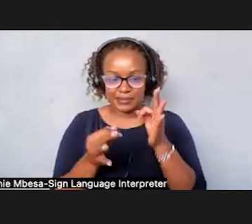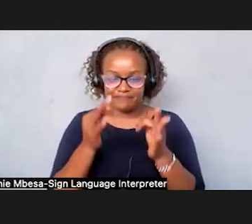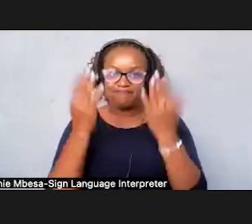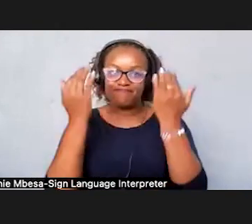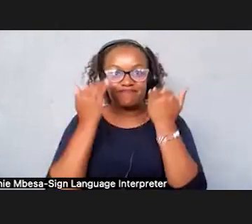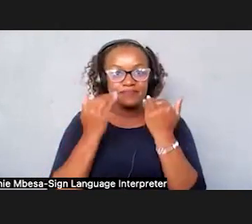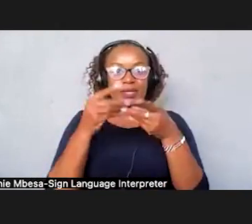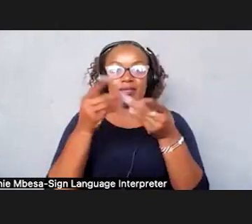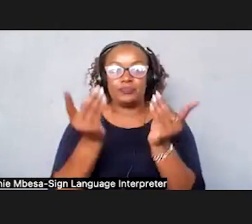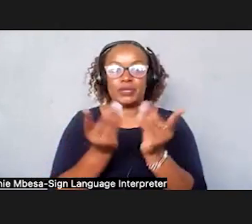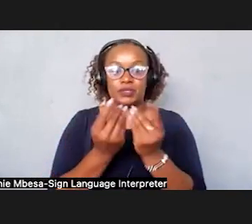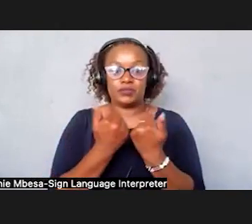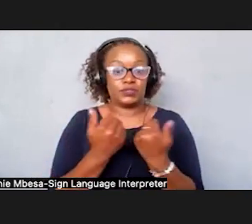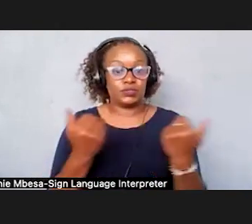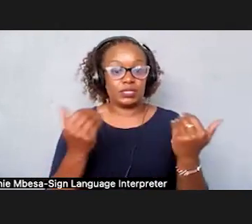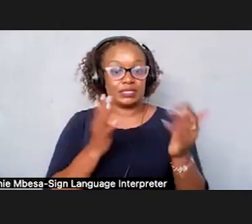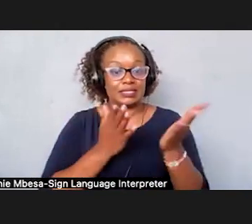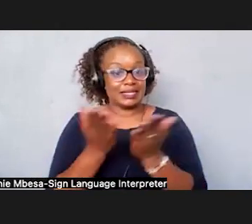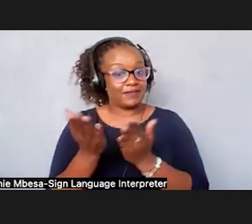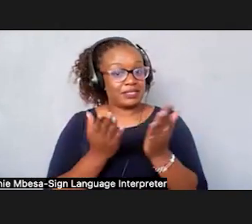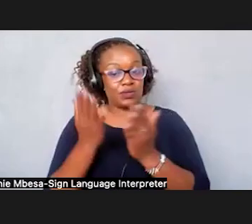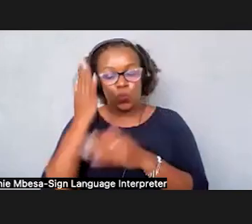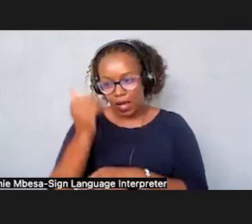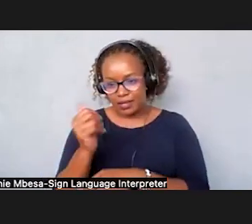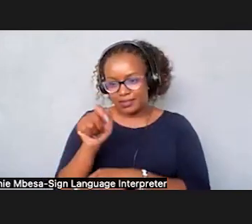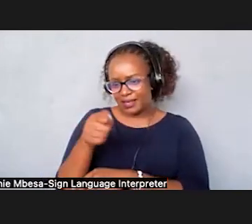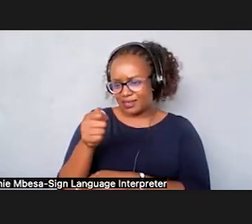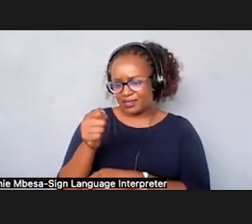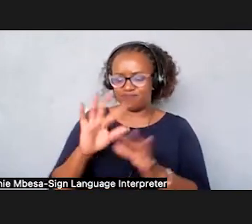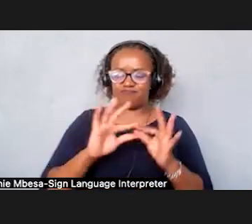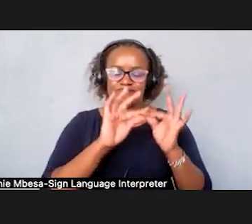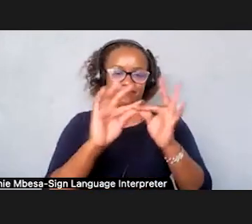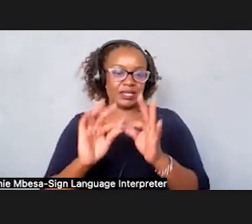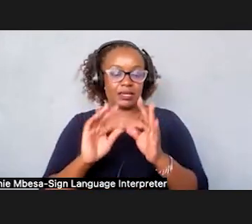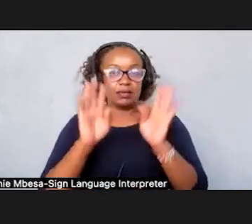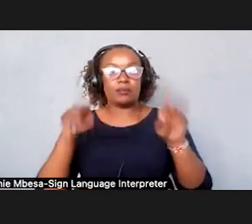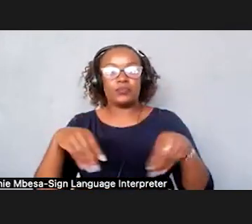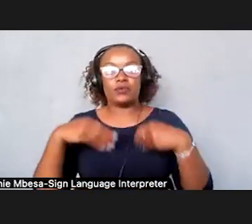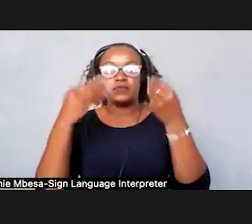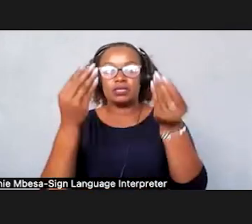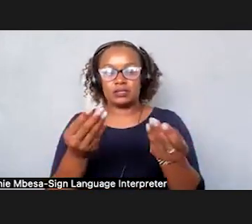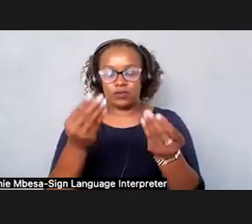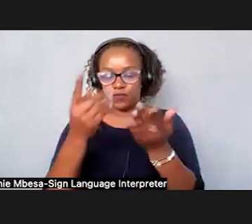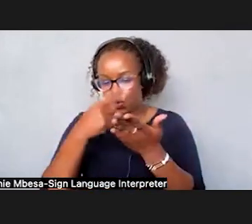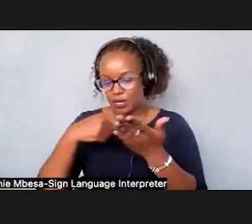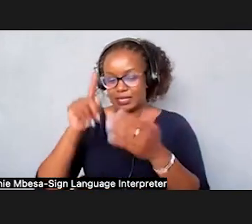Children Services, because they are very key in coordination and especially in provision of timely services to survivors